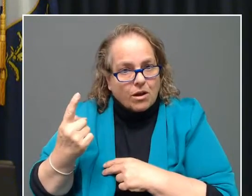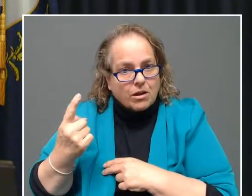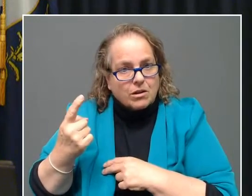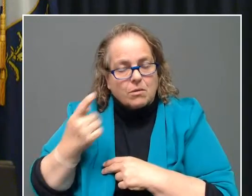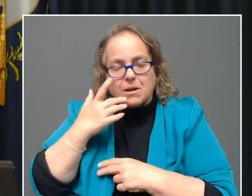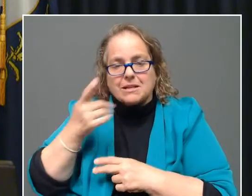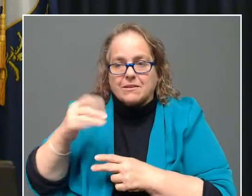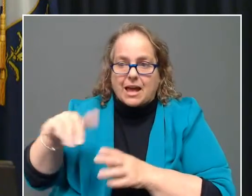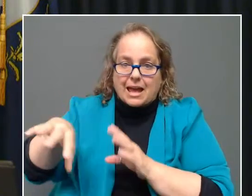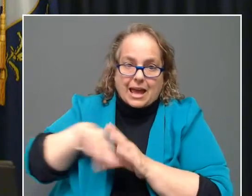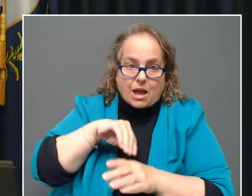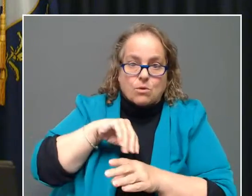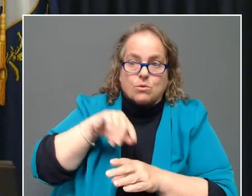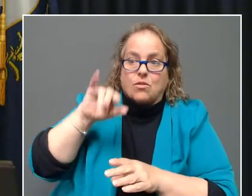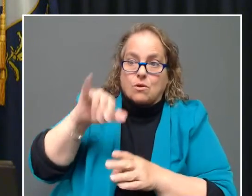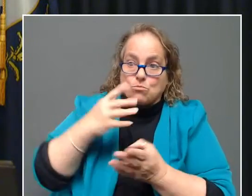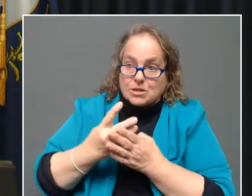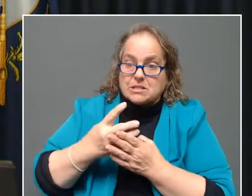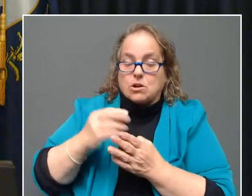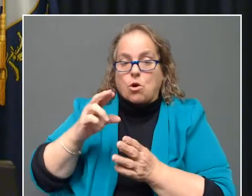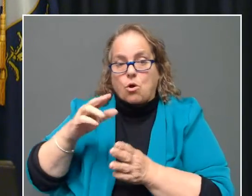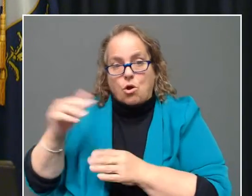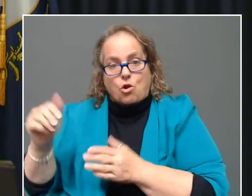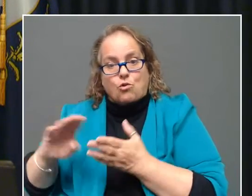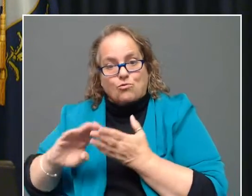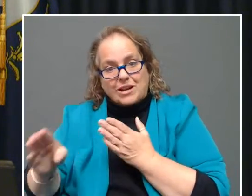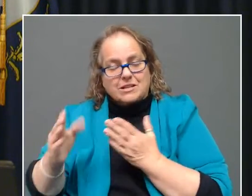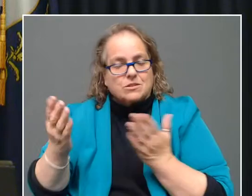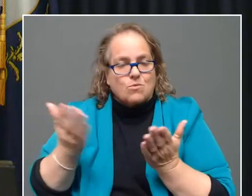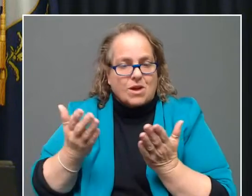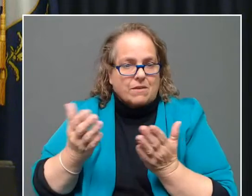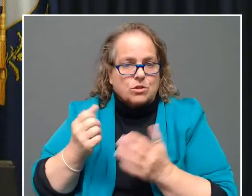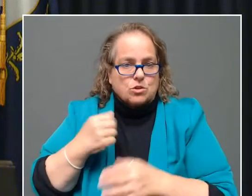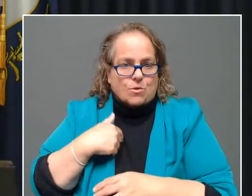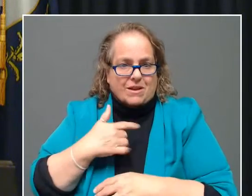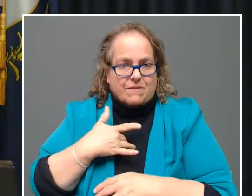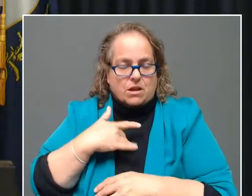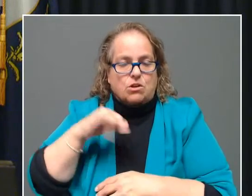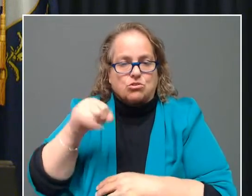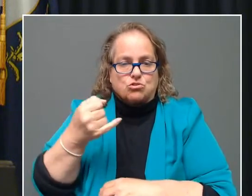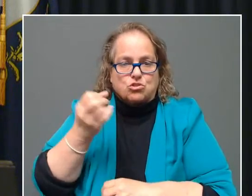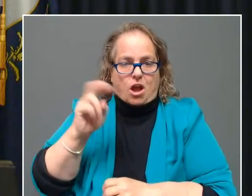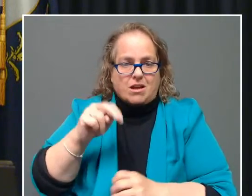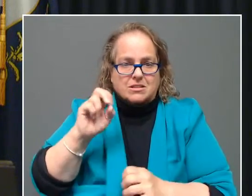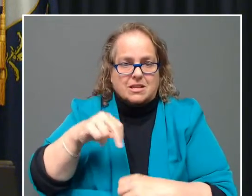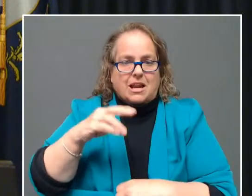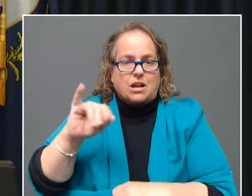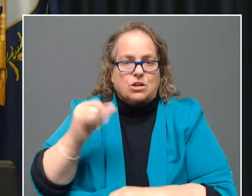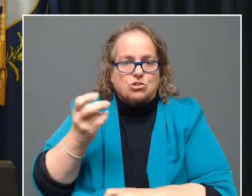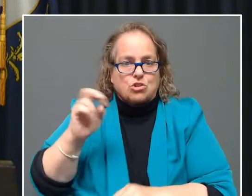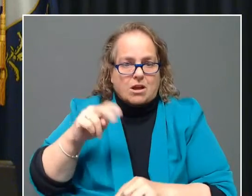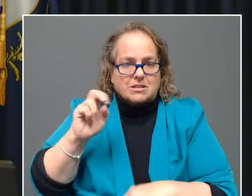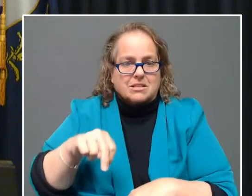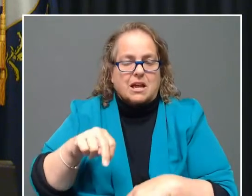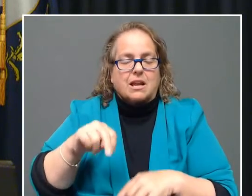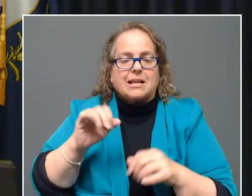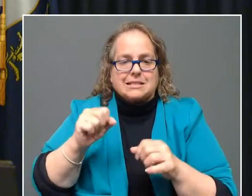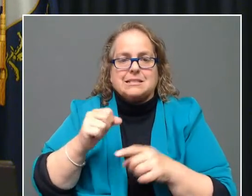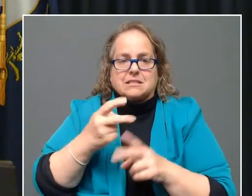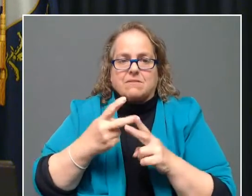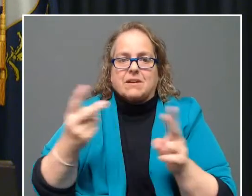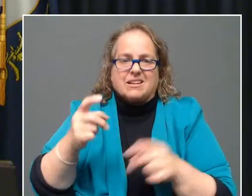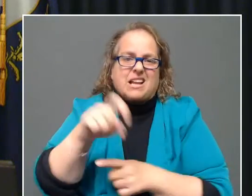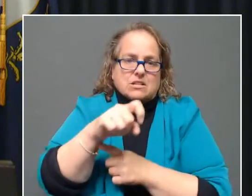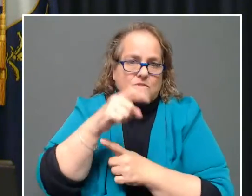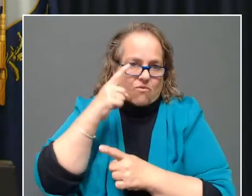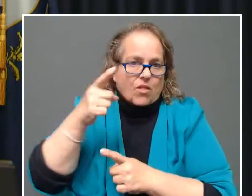and or at different times being released. So we believe that the J&J supply is necessary, but the plan